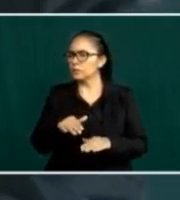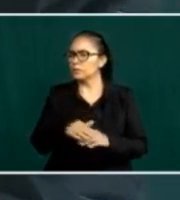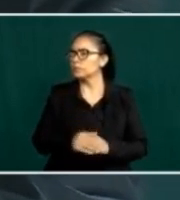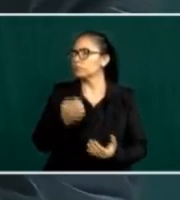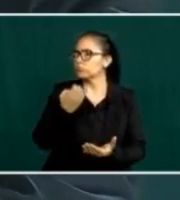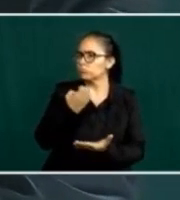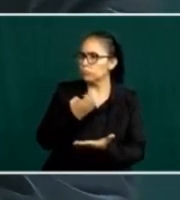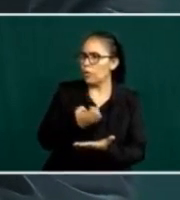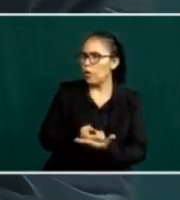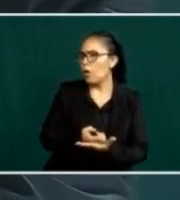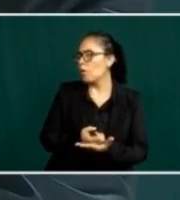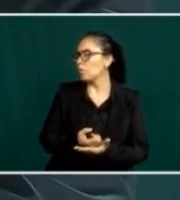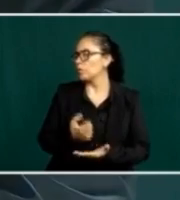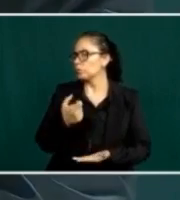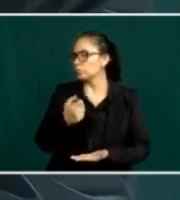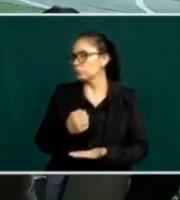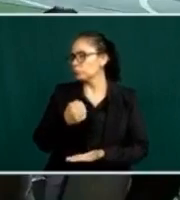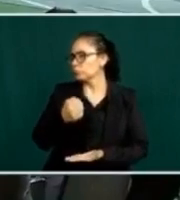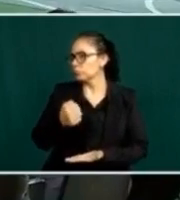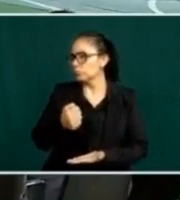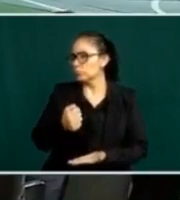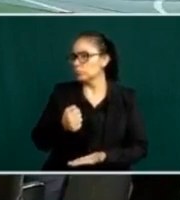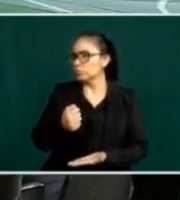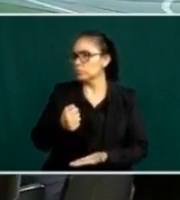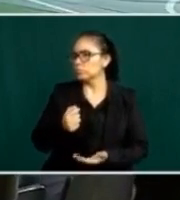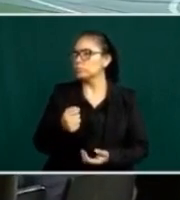That there will be economic growth.